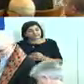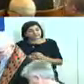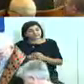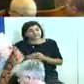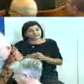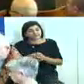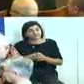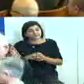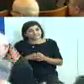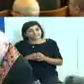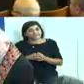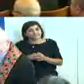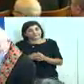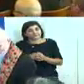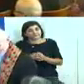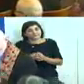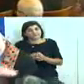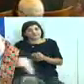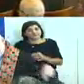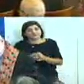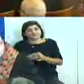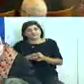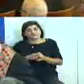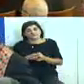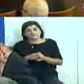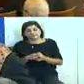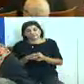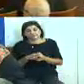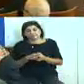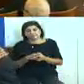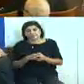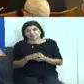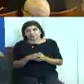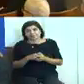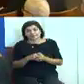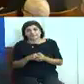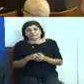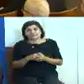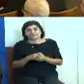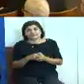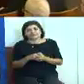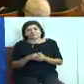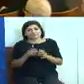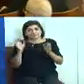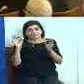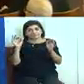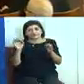We could call out people's names. Karina, I like that. I used to get called a lot.